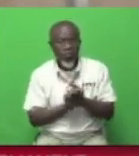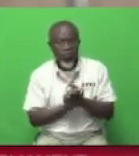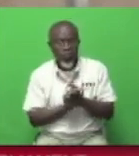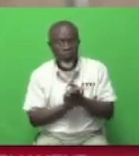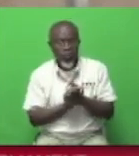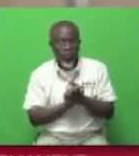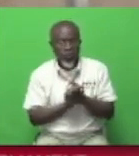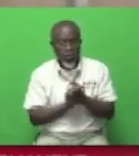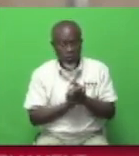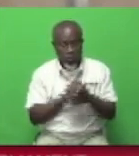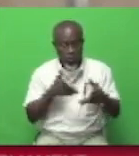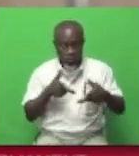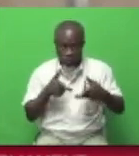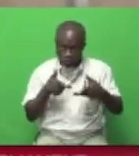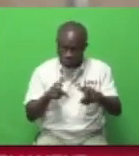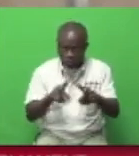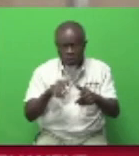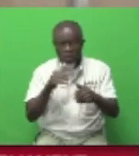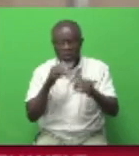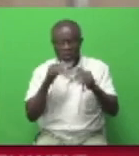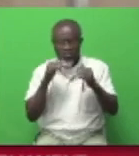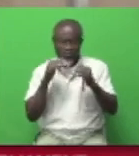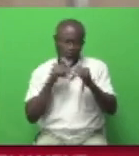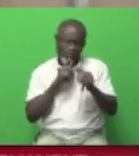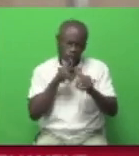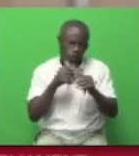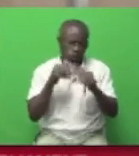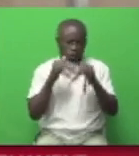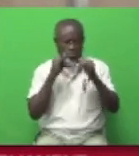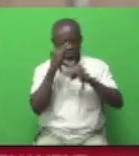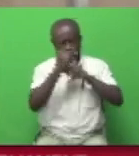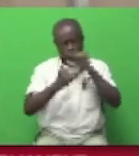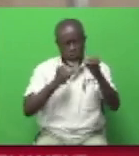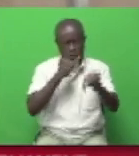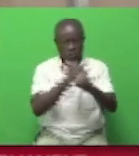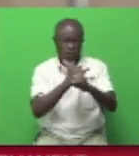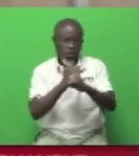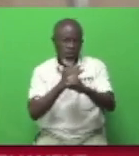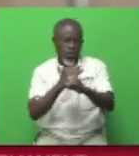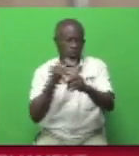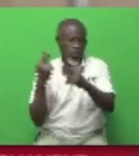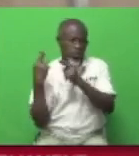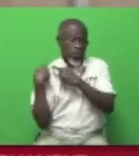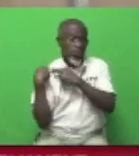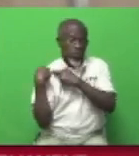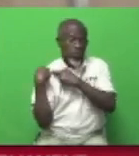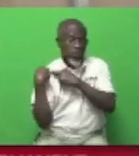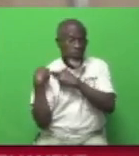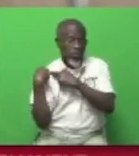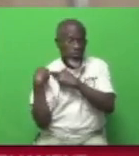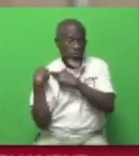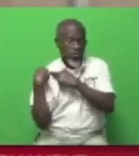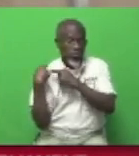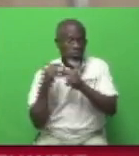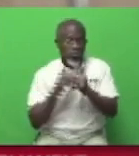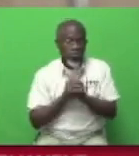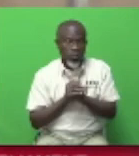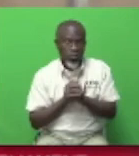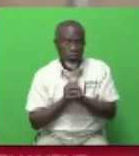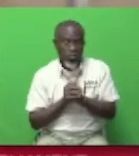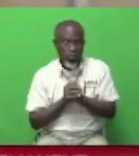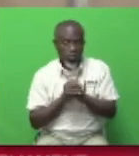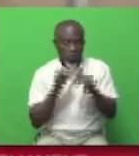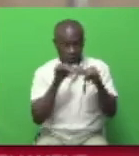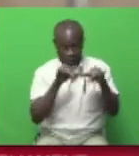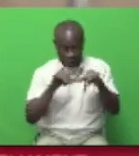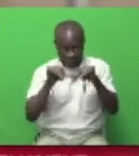Tobago's international obligations pursuant to the Financial Action Task Force, FATF, you know, standards are